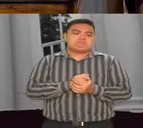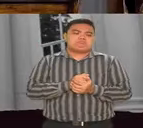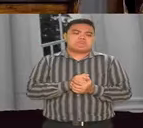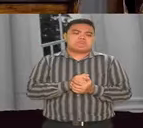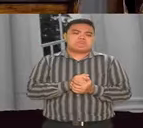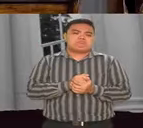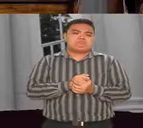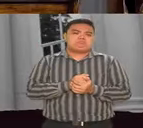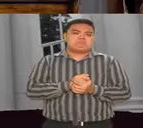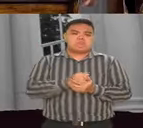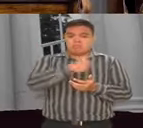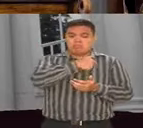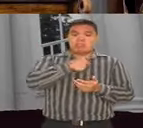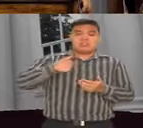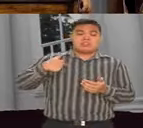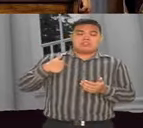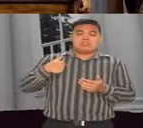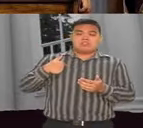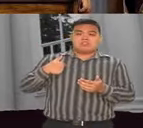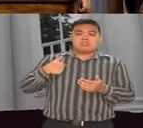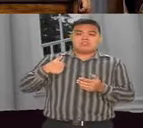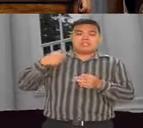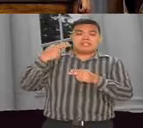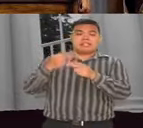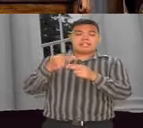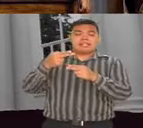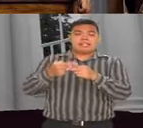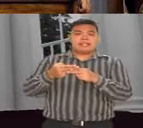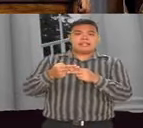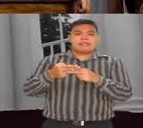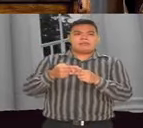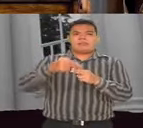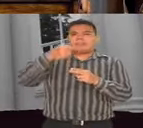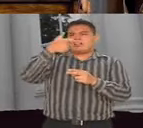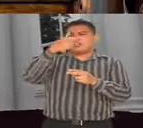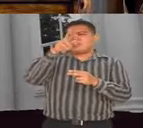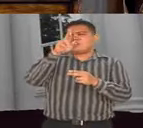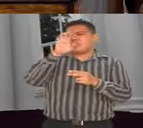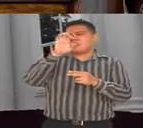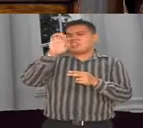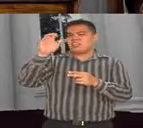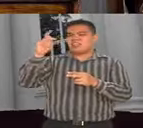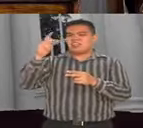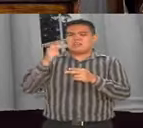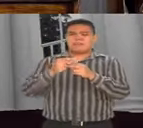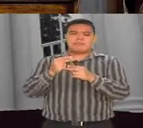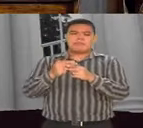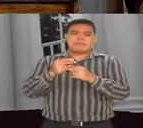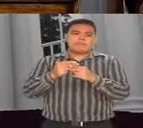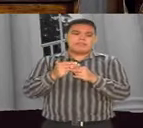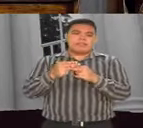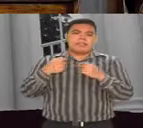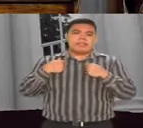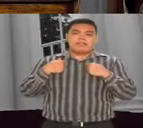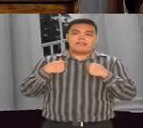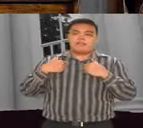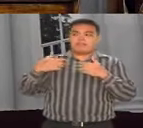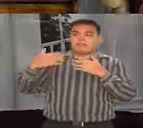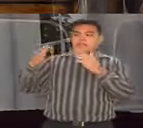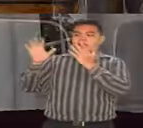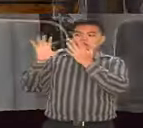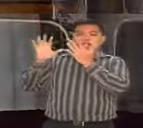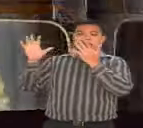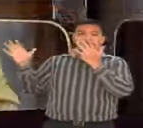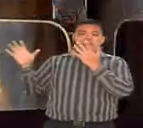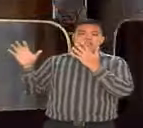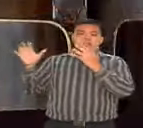fact, you know, Gideon was also named Jerubbaal. Kaya naa siya ay connection sa